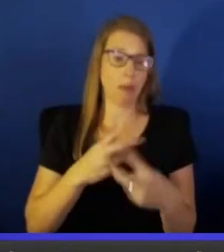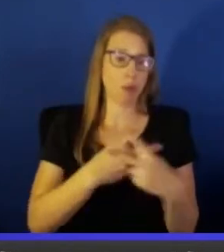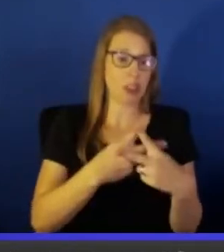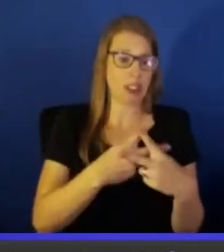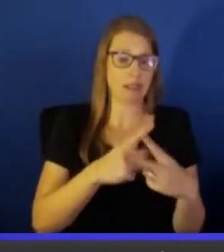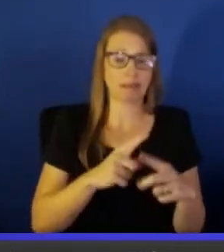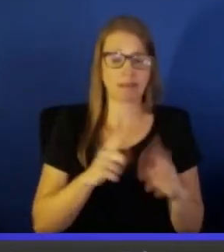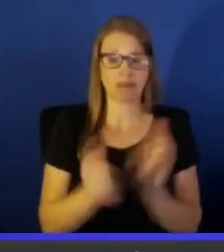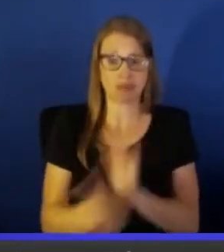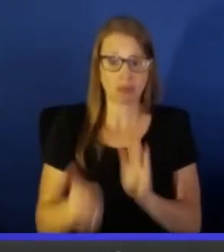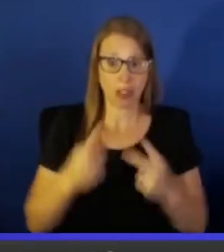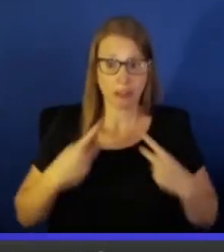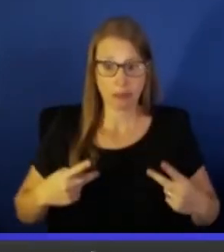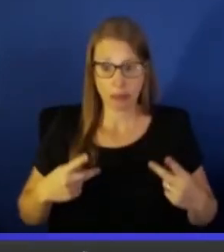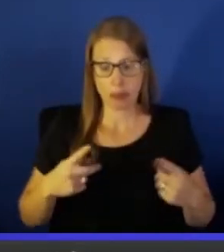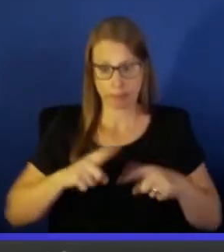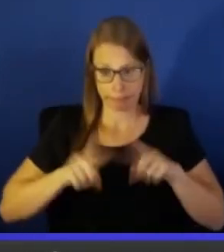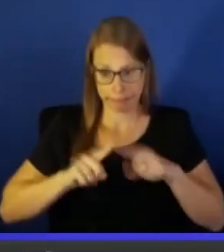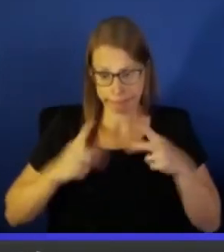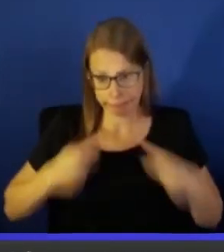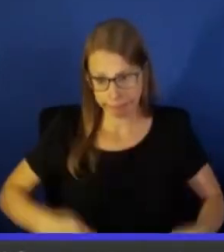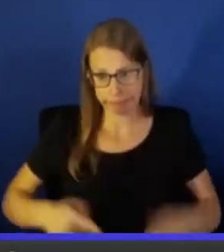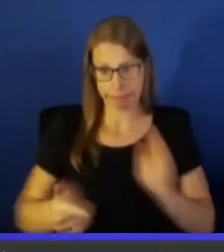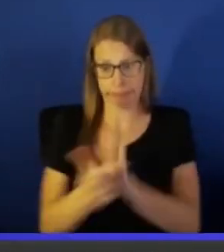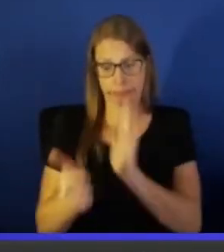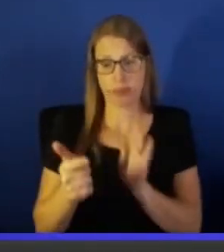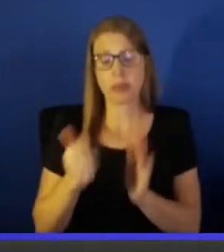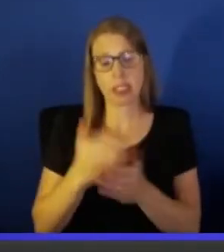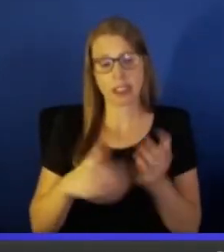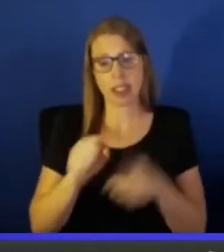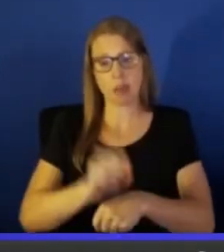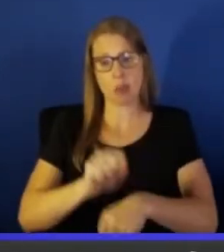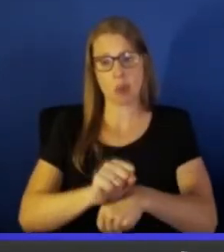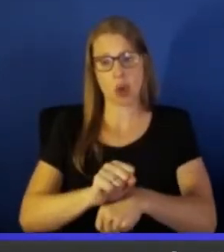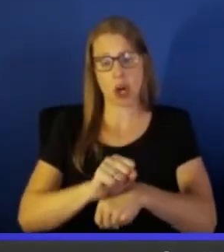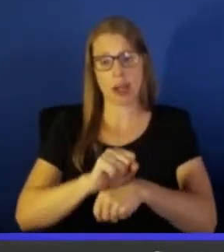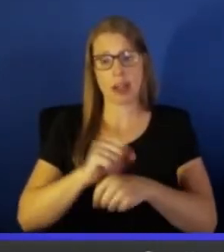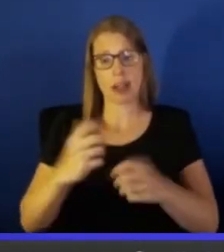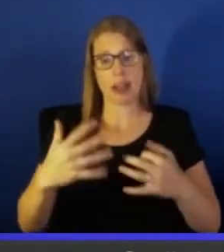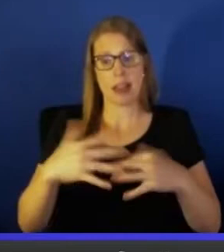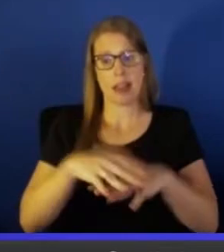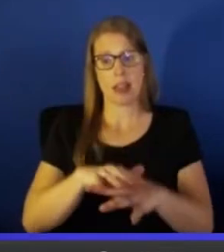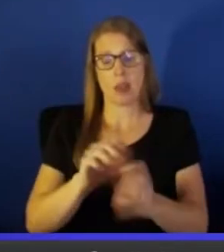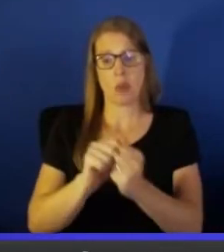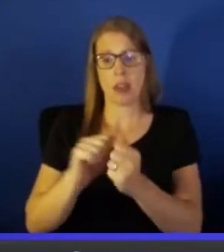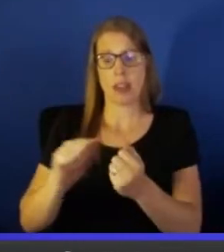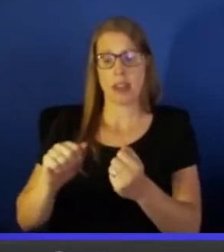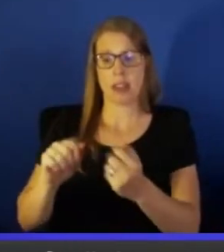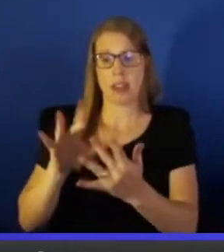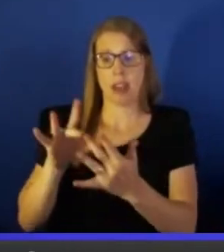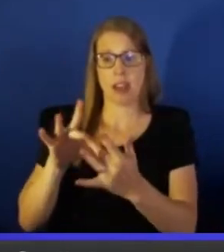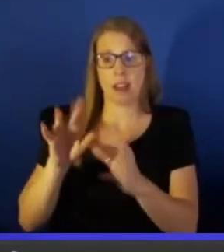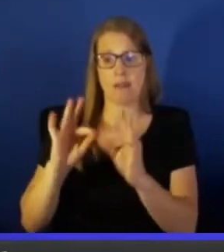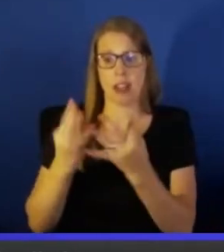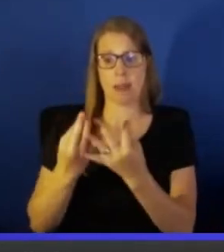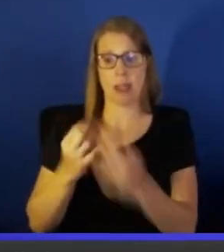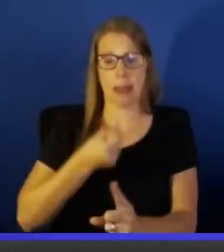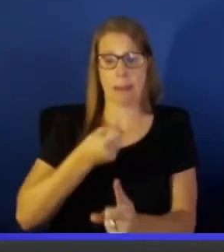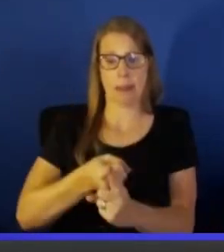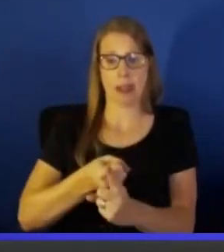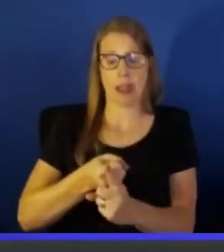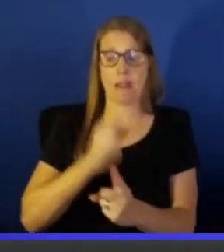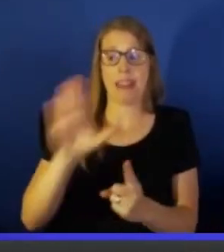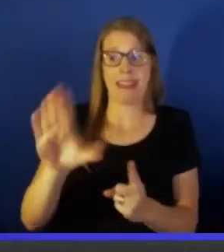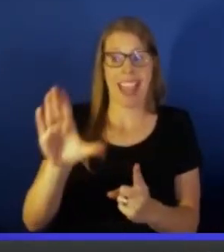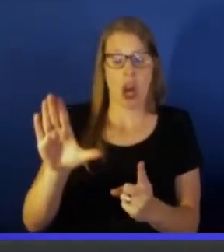physical crimes they've committed, there has been some work in bringing them into contact with the families that have been impacted by their acts, and